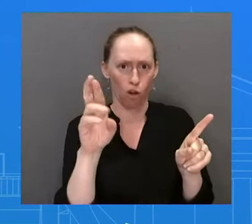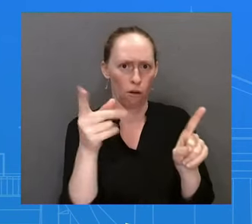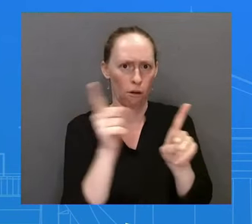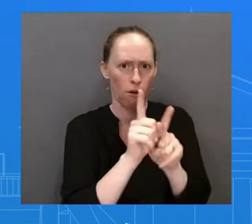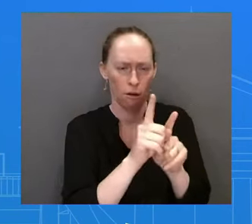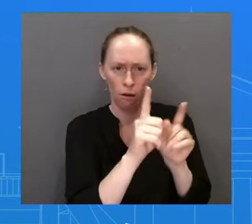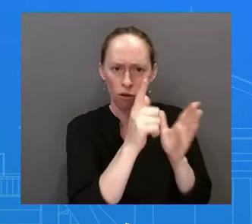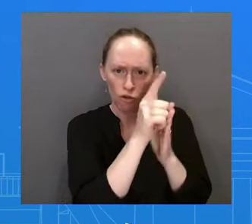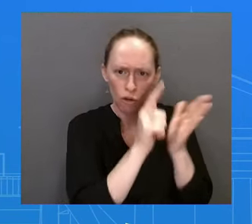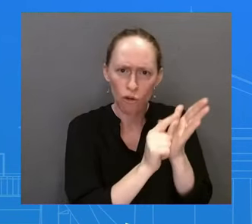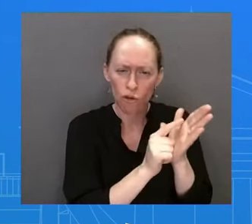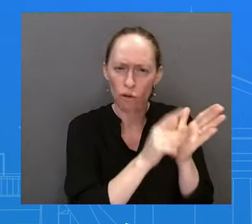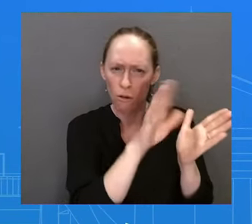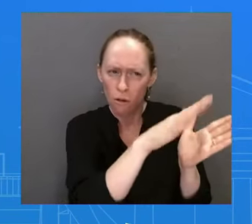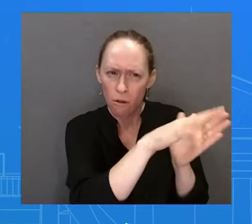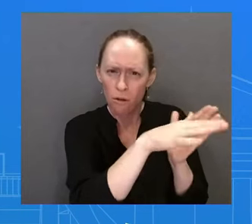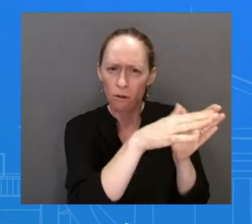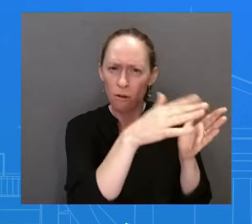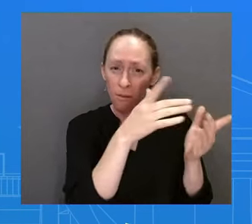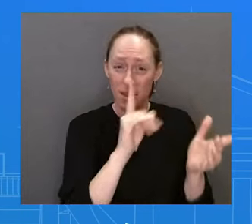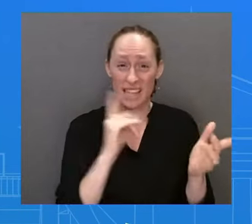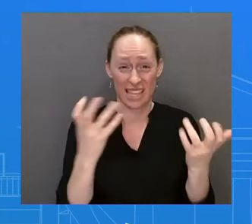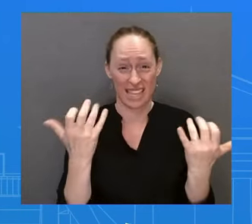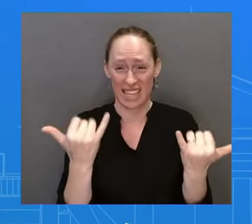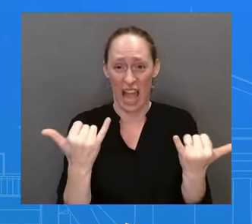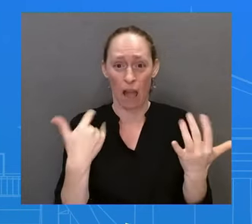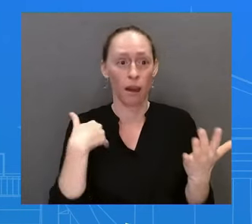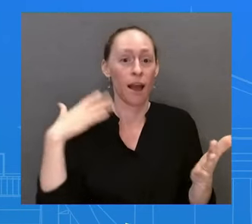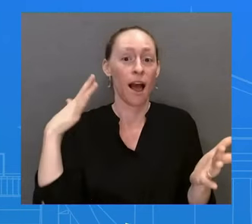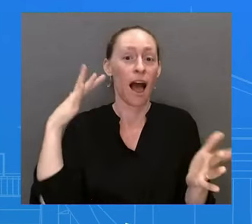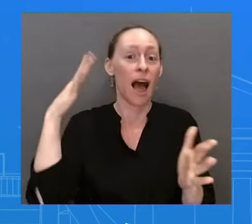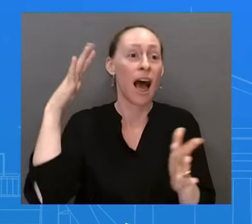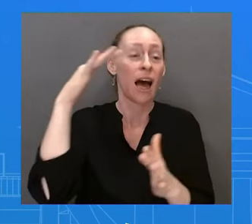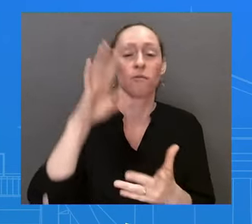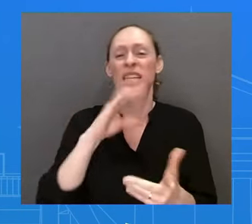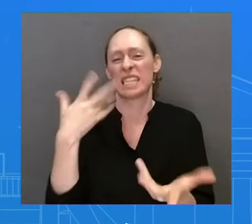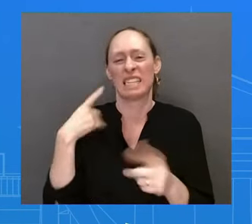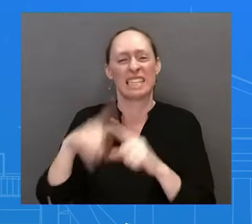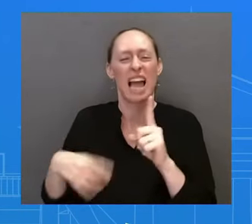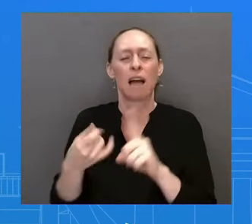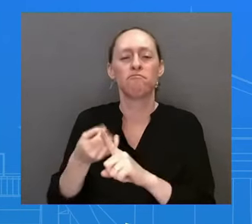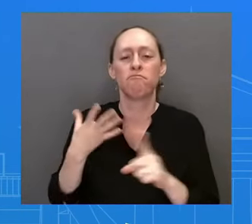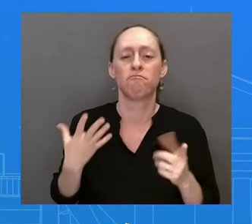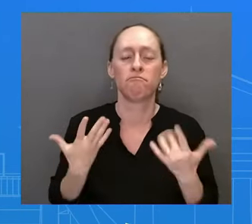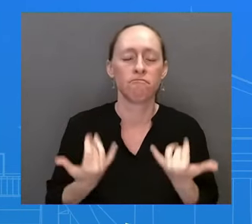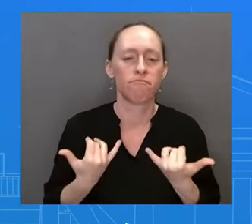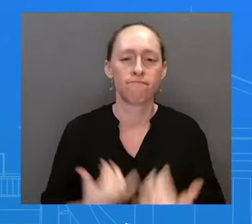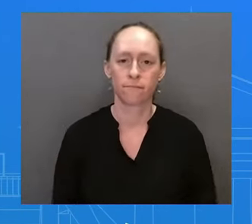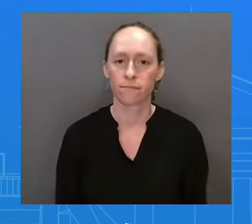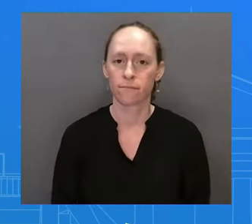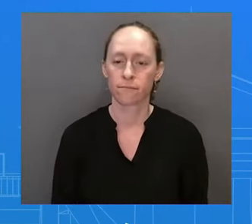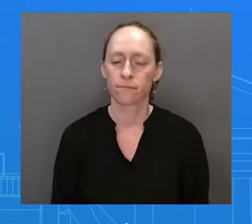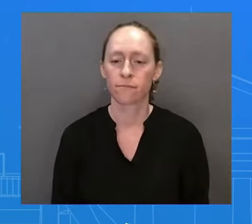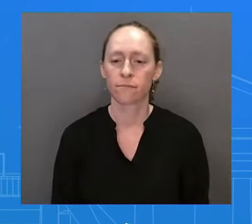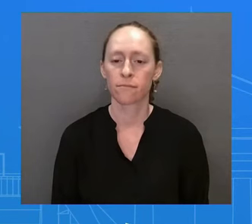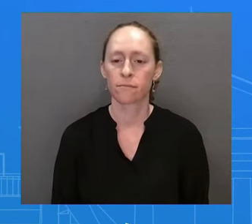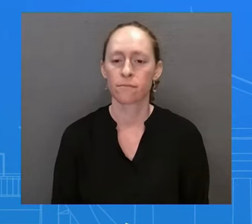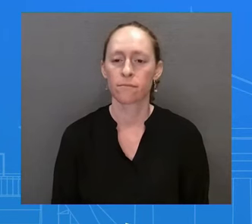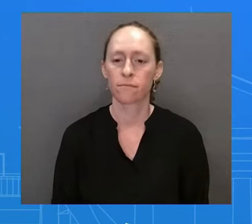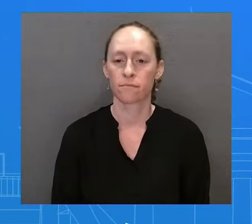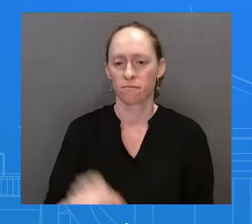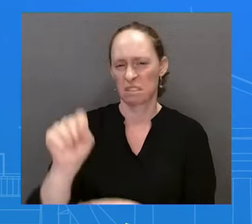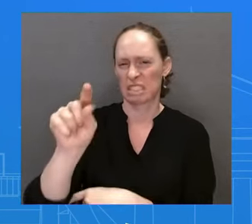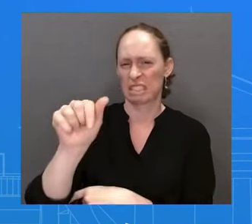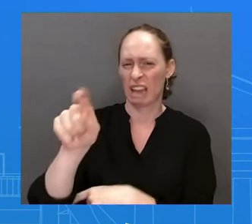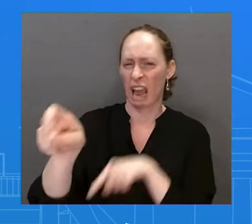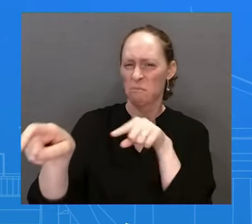soon for me to be able to characterize it one way or another. And then I think you asked about a wrongful detention. That's going to be up to the State Department to look at. Was the President briefed on this case? I